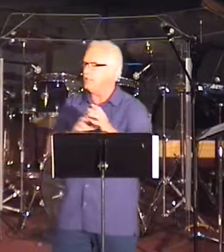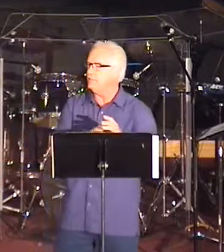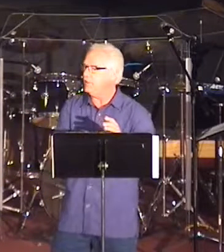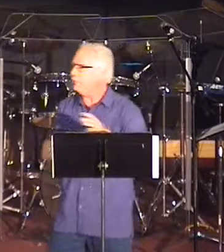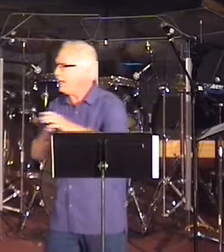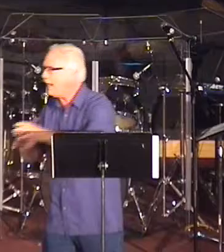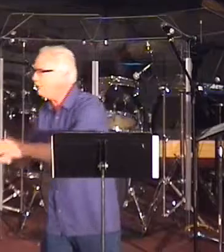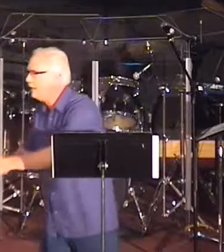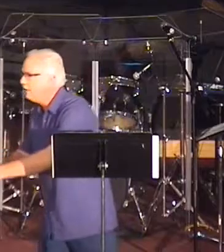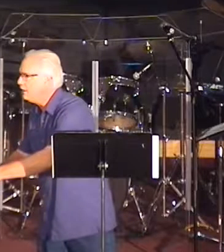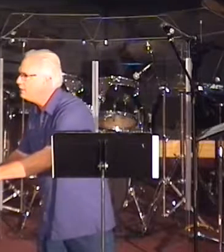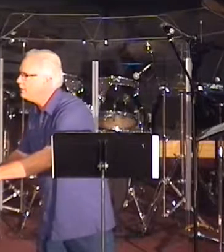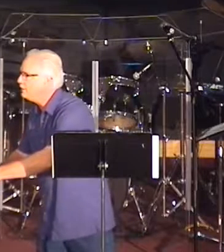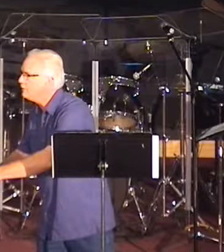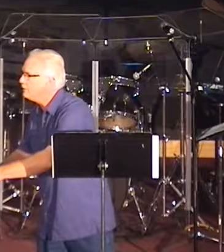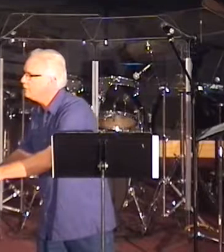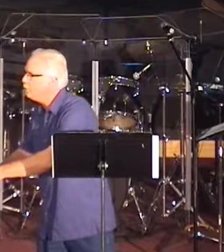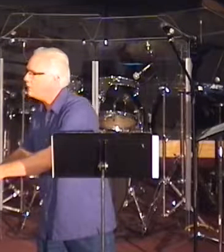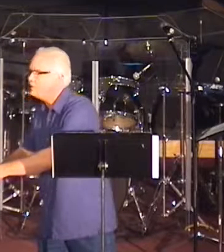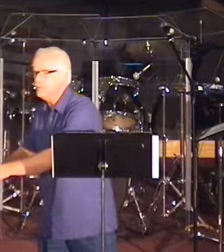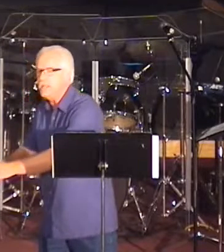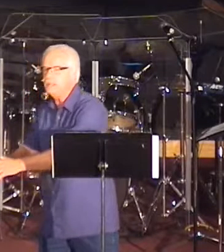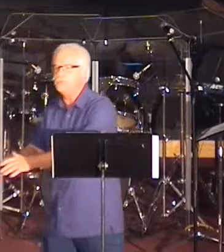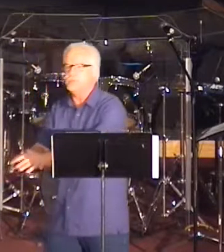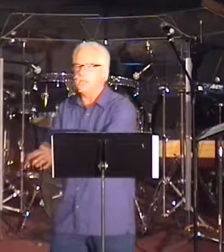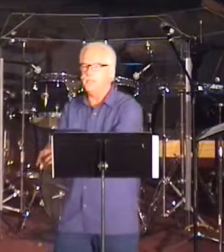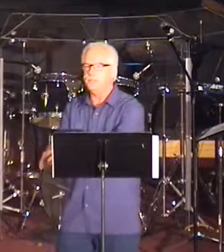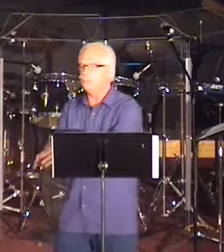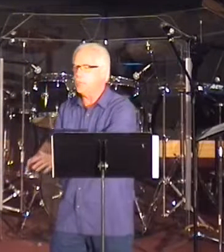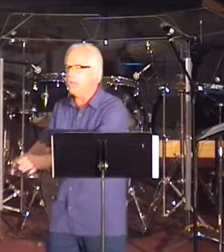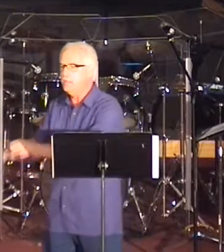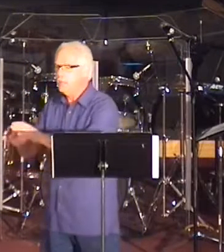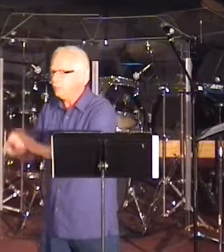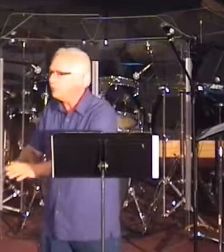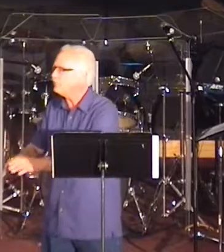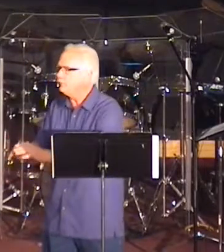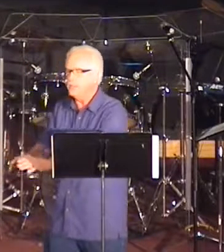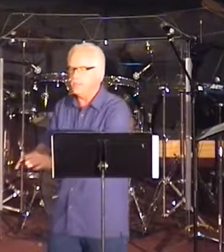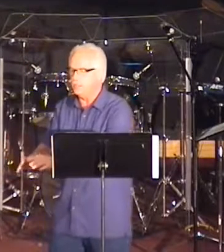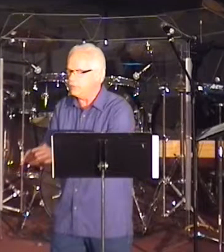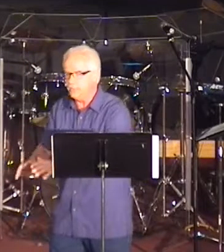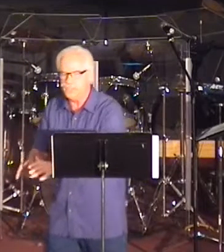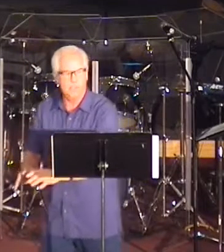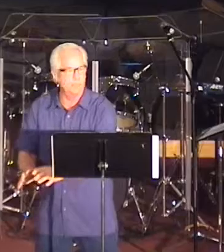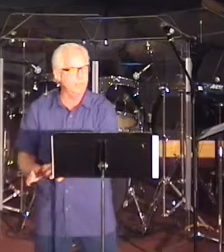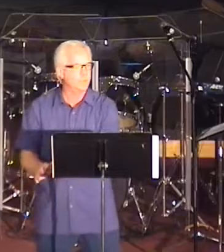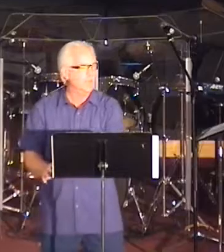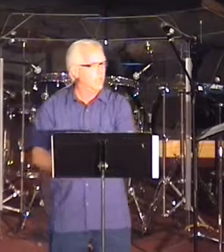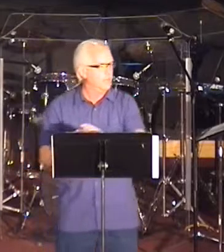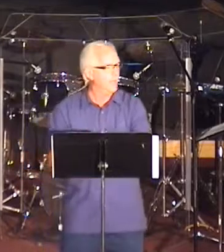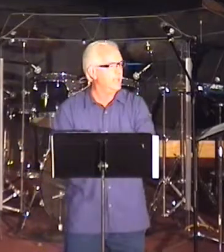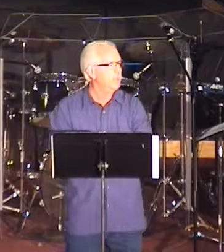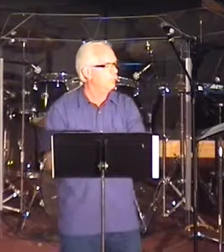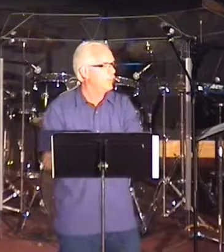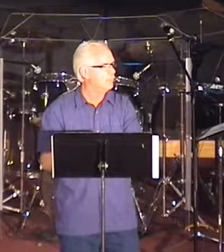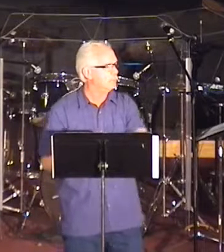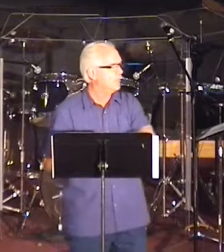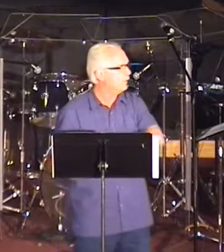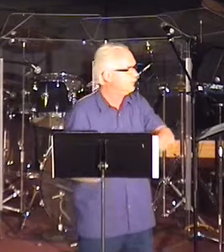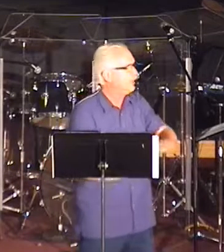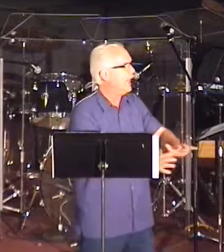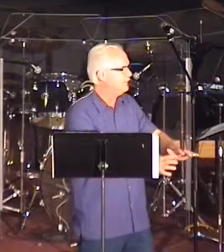sunset evening, they wouldn't have the questions and answers that they need from God personally right there with him in their midst. They didn't